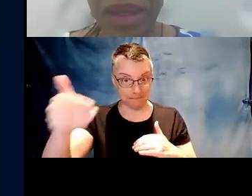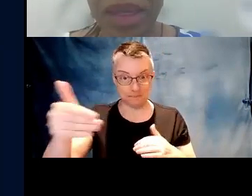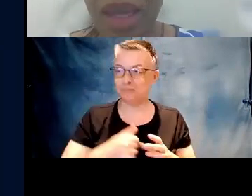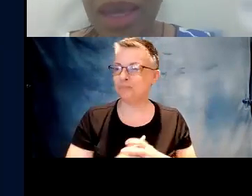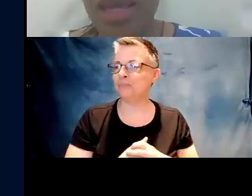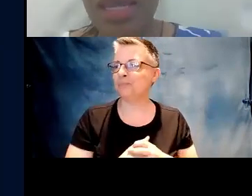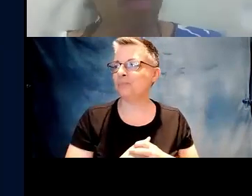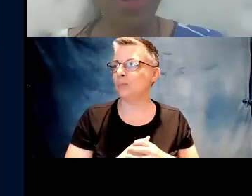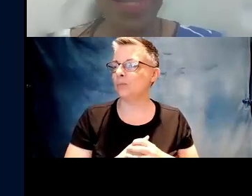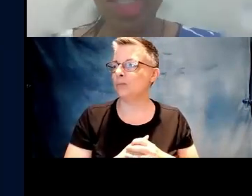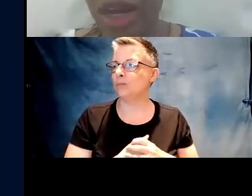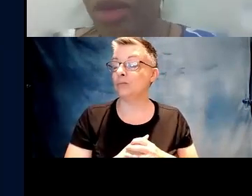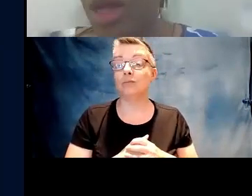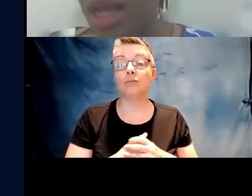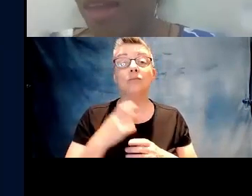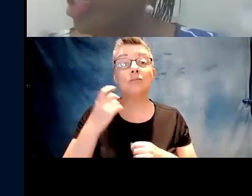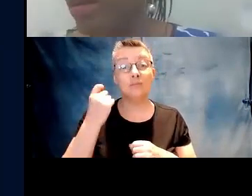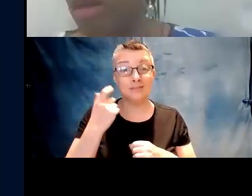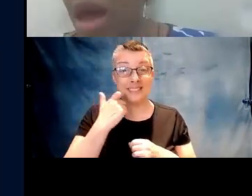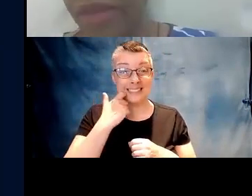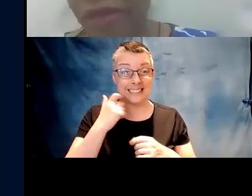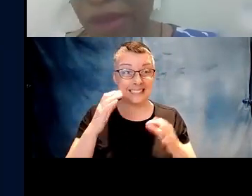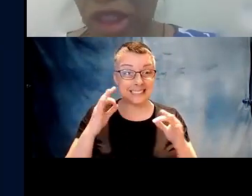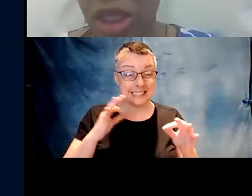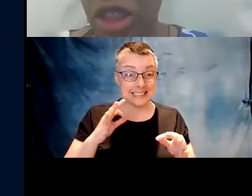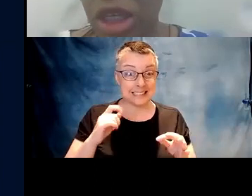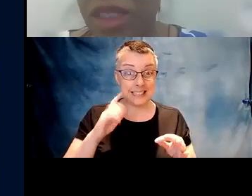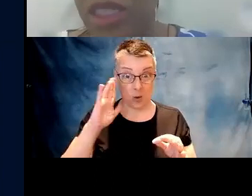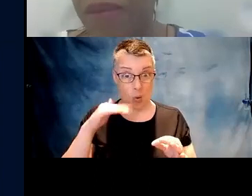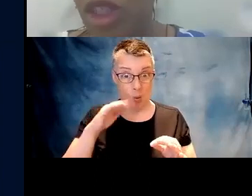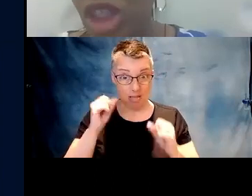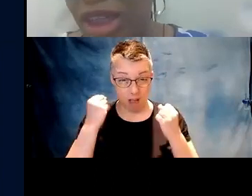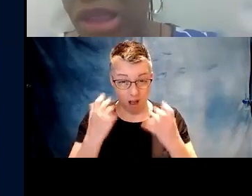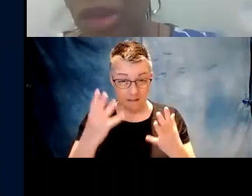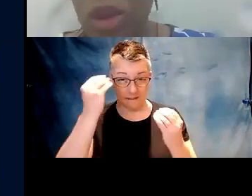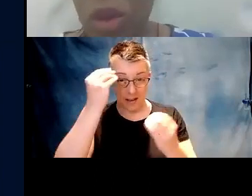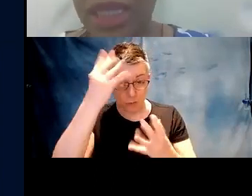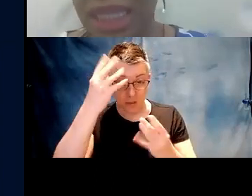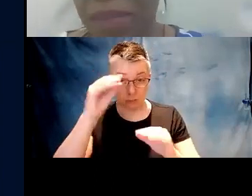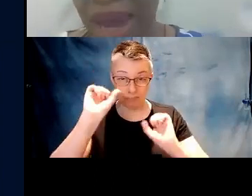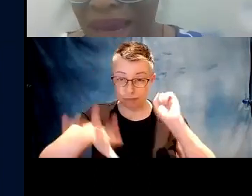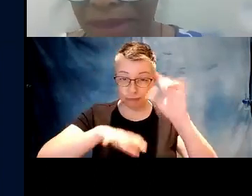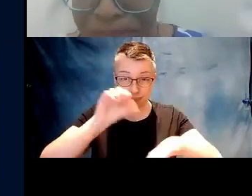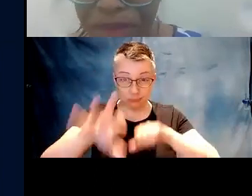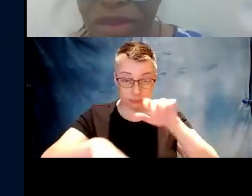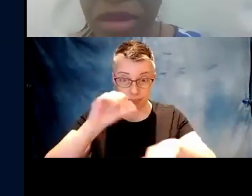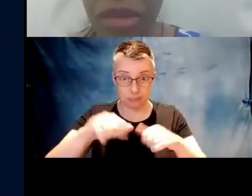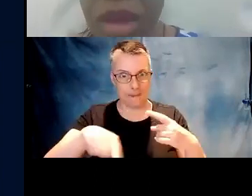Okay. Now, what I've shared a lot of information in terms of some of the changes that we want to see